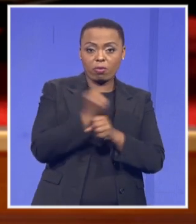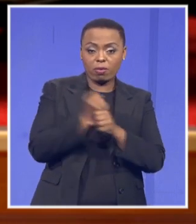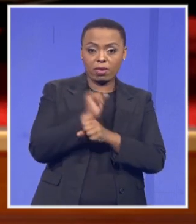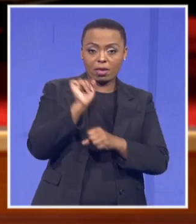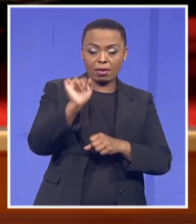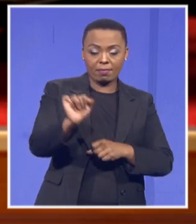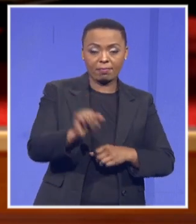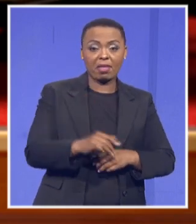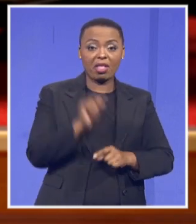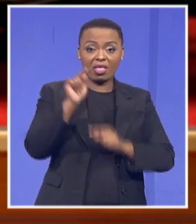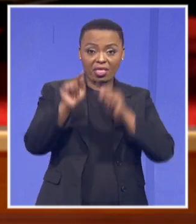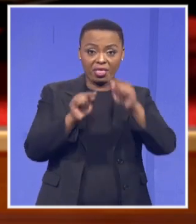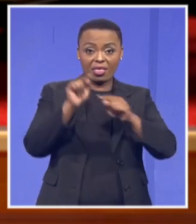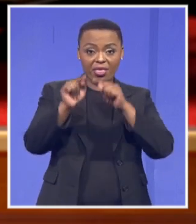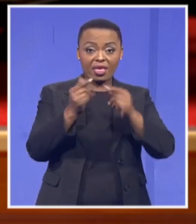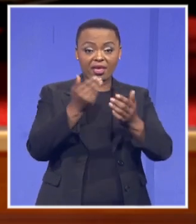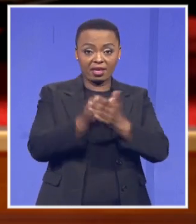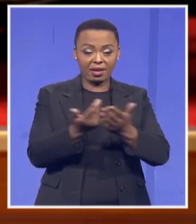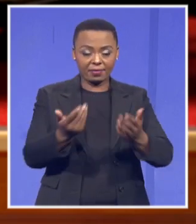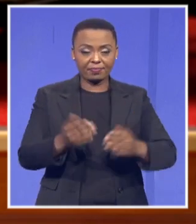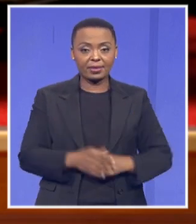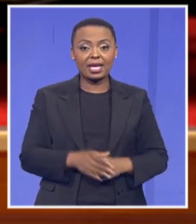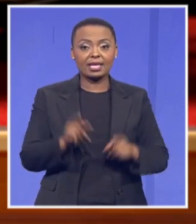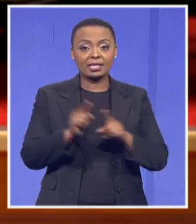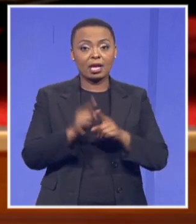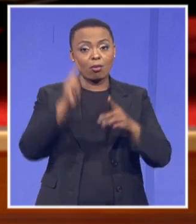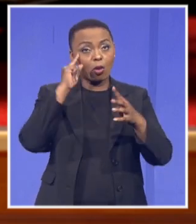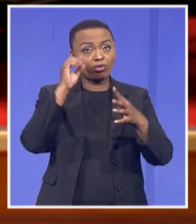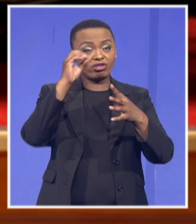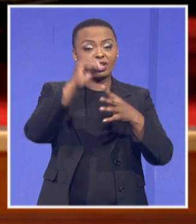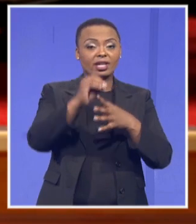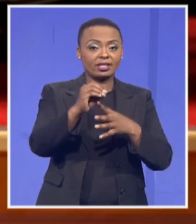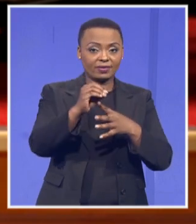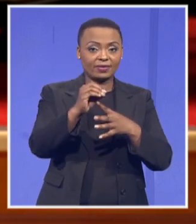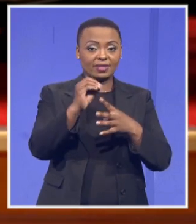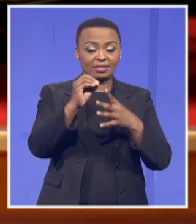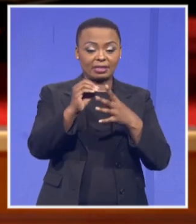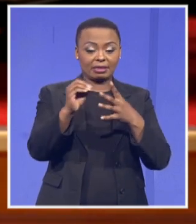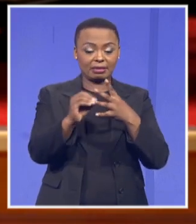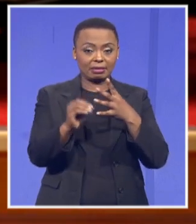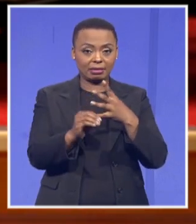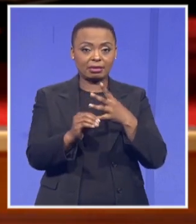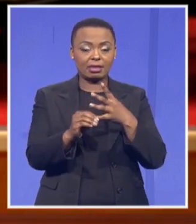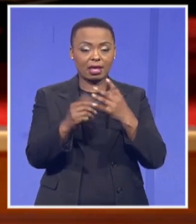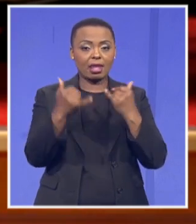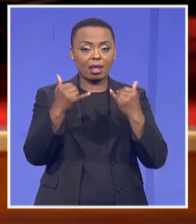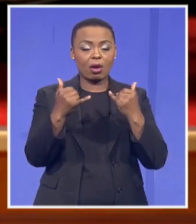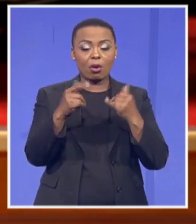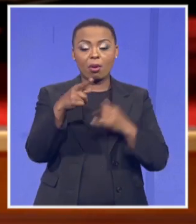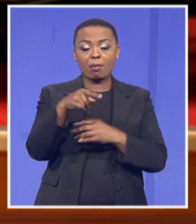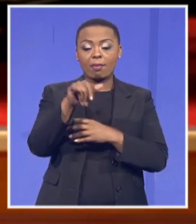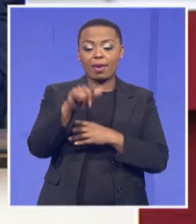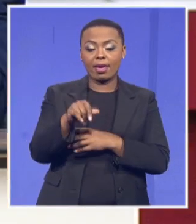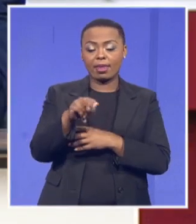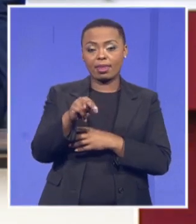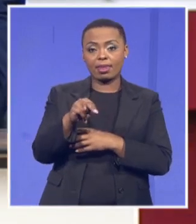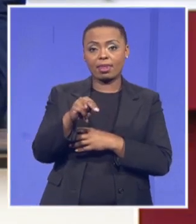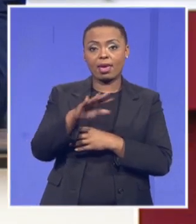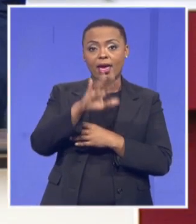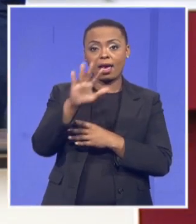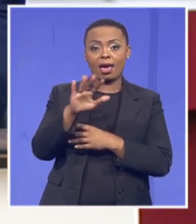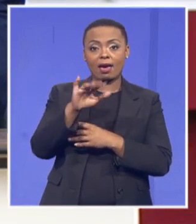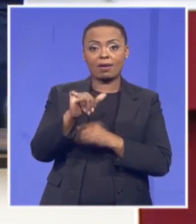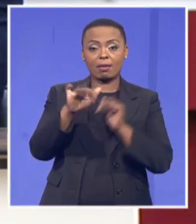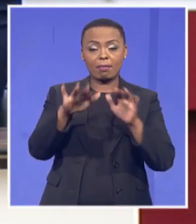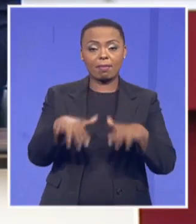and failing to achieve the objectives set for the Pan-African Parliament.